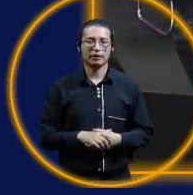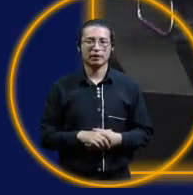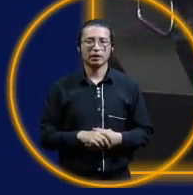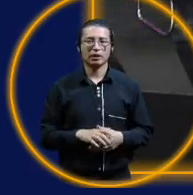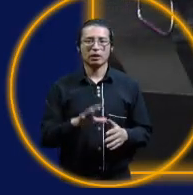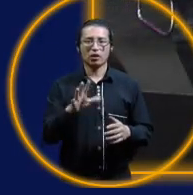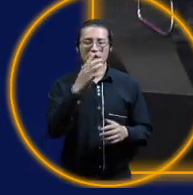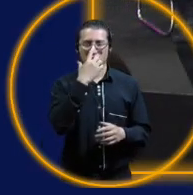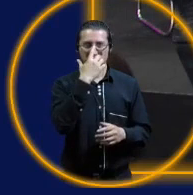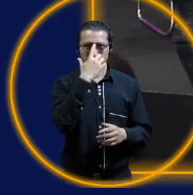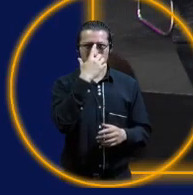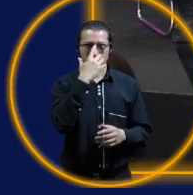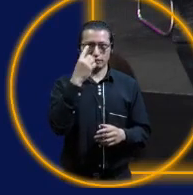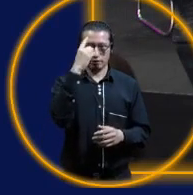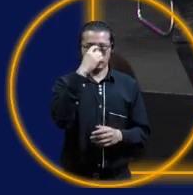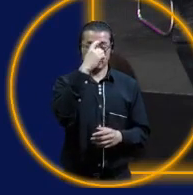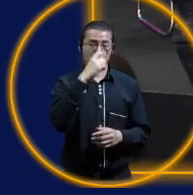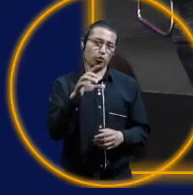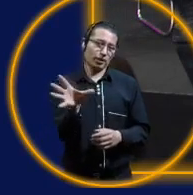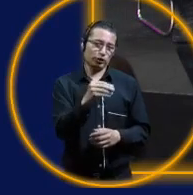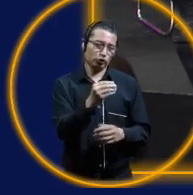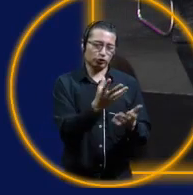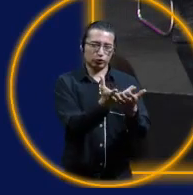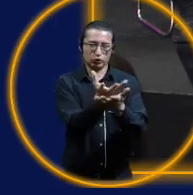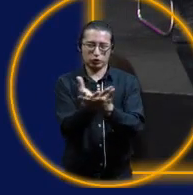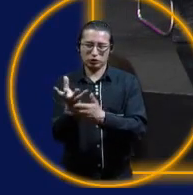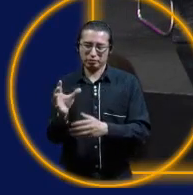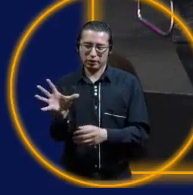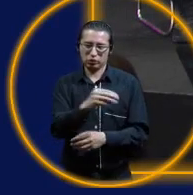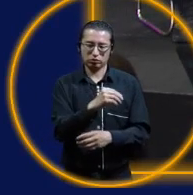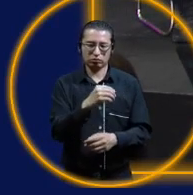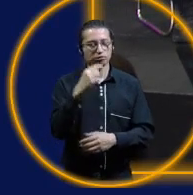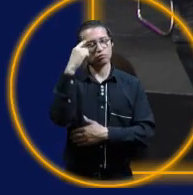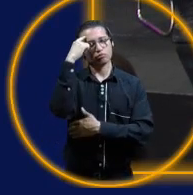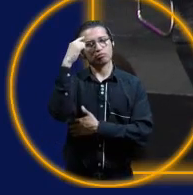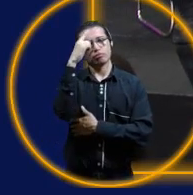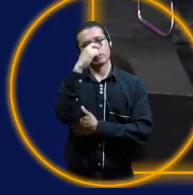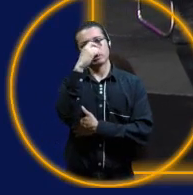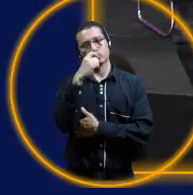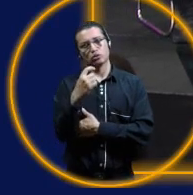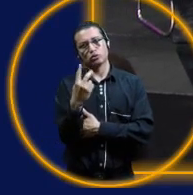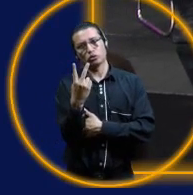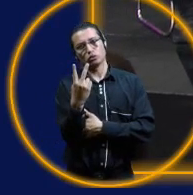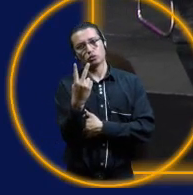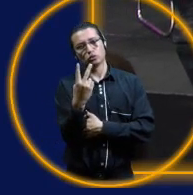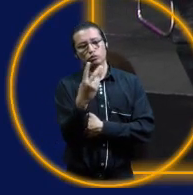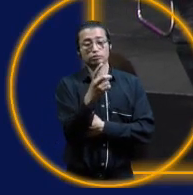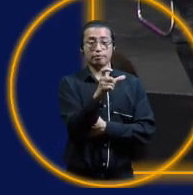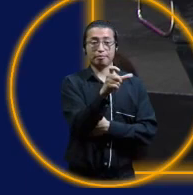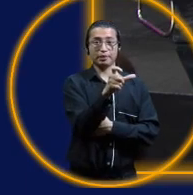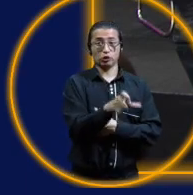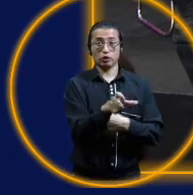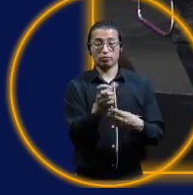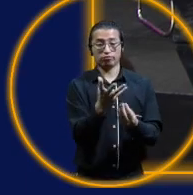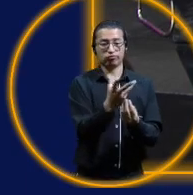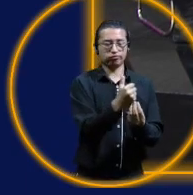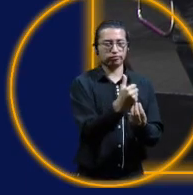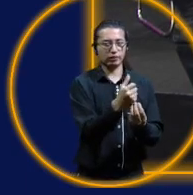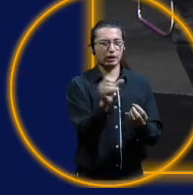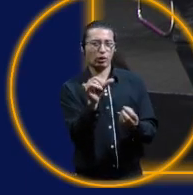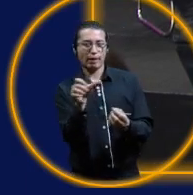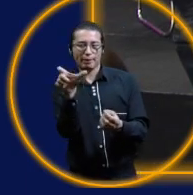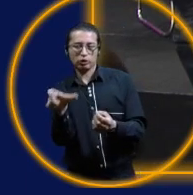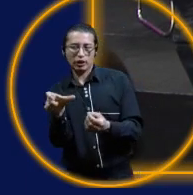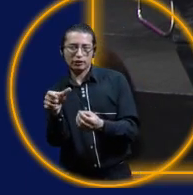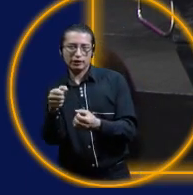for everybody. Yeah. You can think of yourself as two people, the artist and the reporter. So the artist